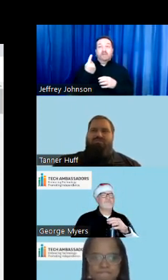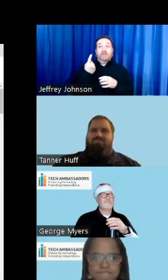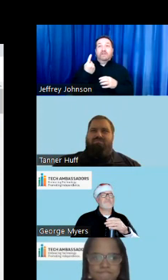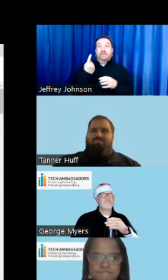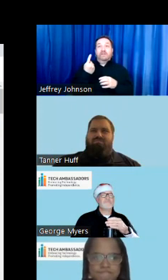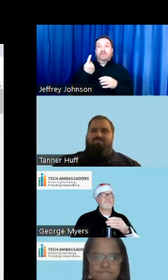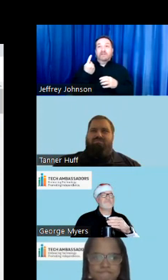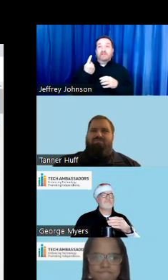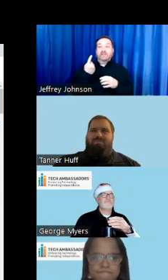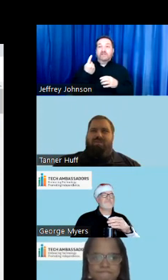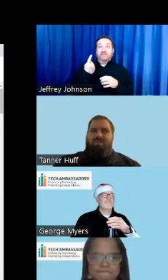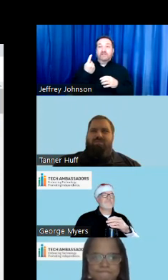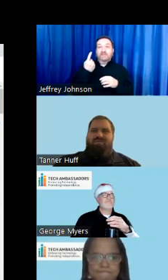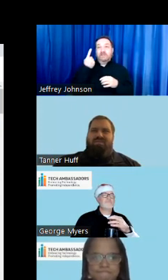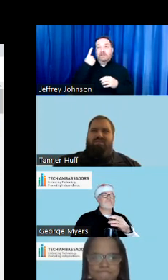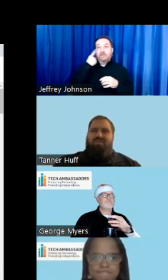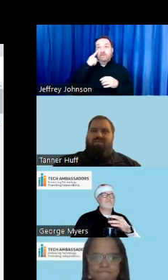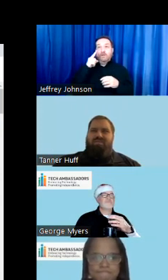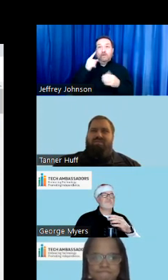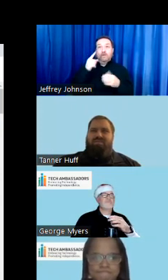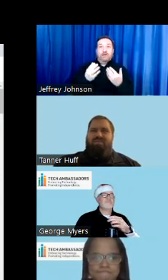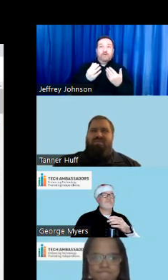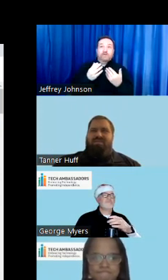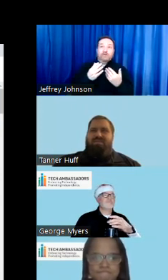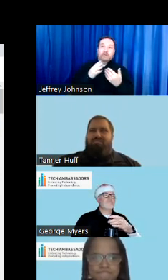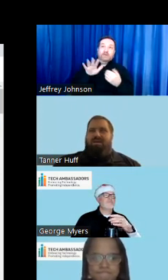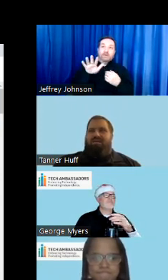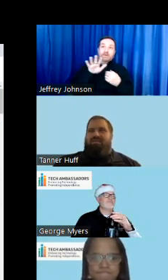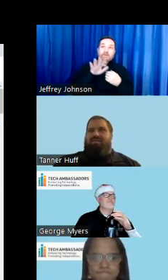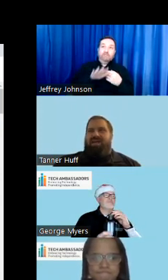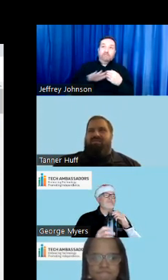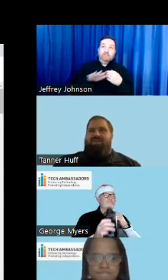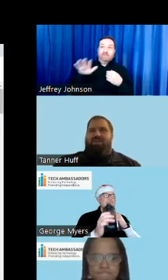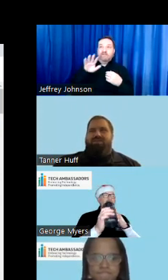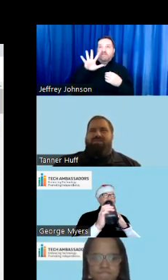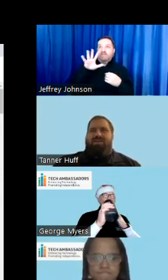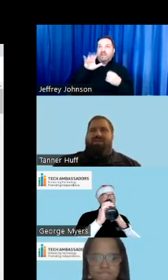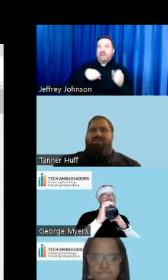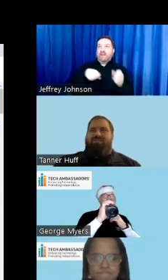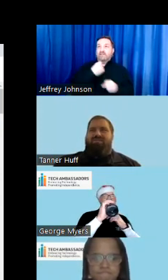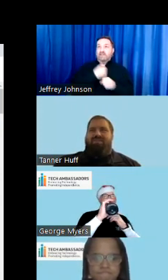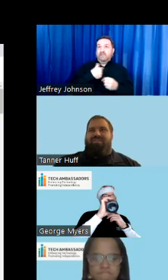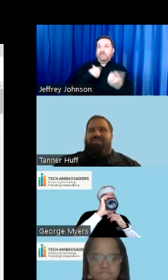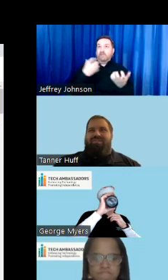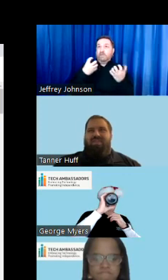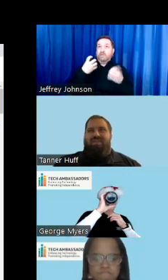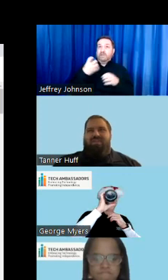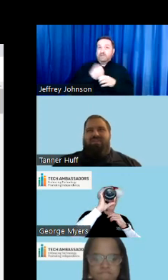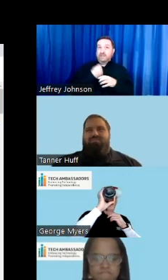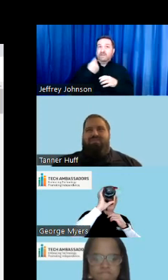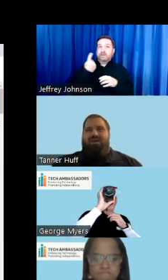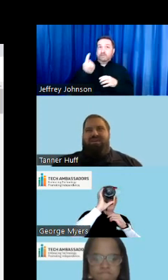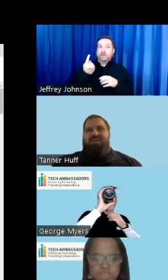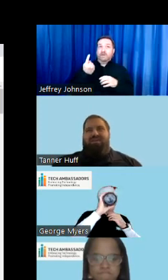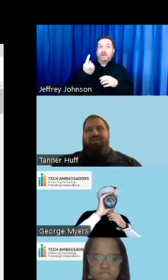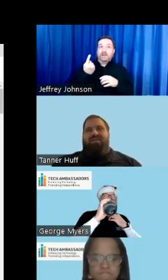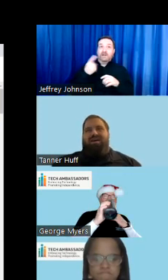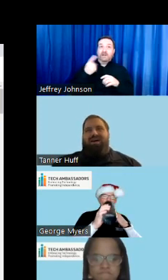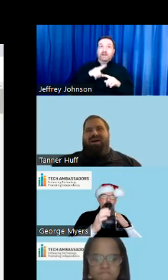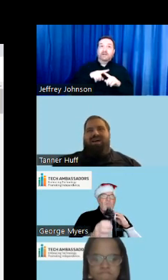for close to about 5 years now,